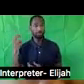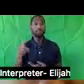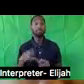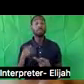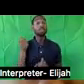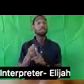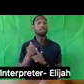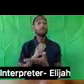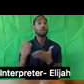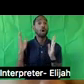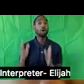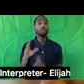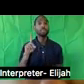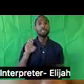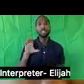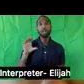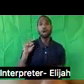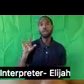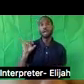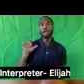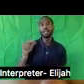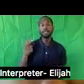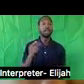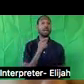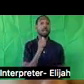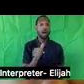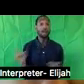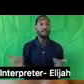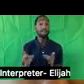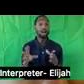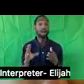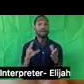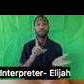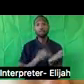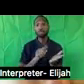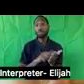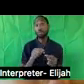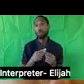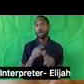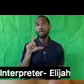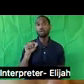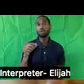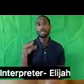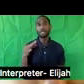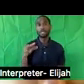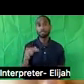author of Decolonizing Nonviolent Communication, which was published in 2019.